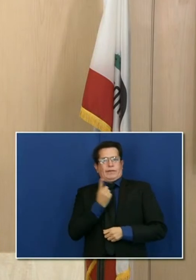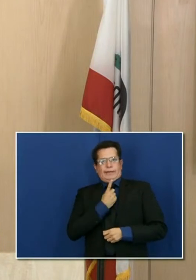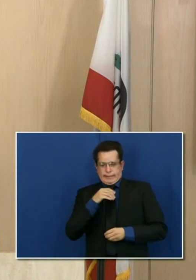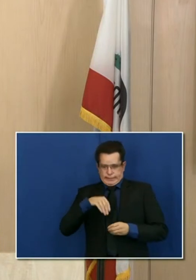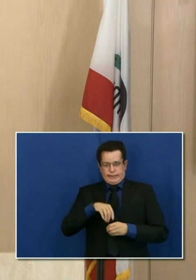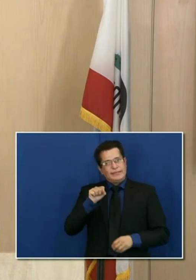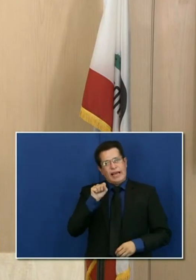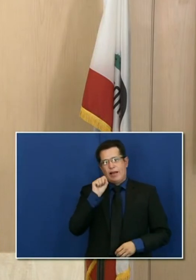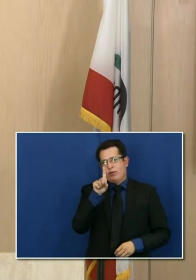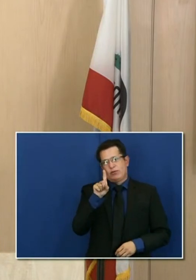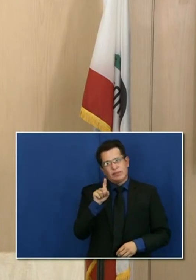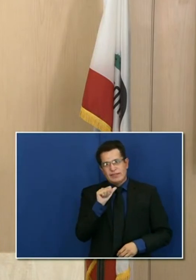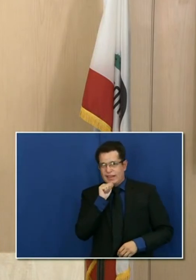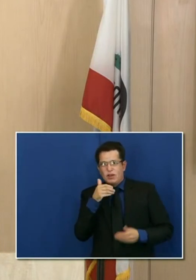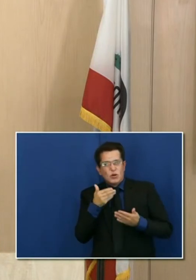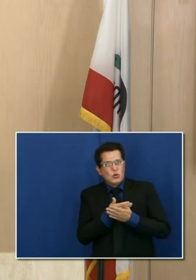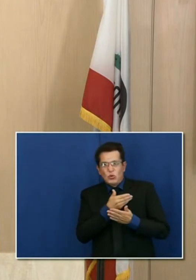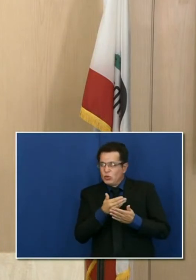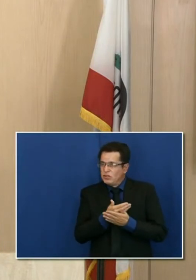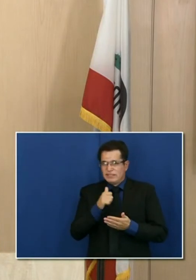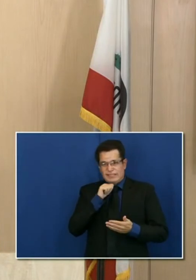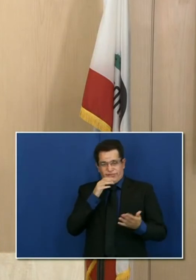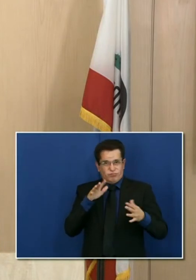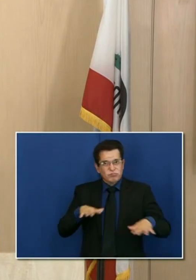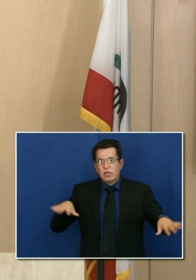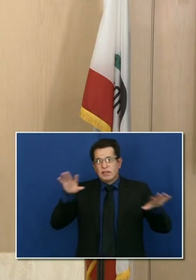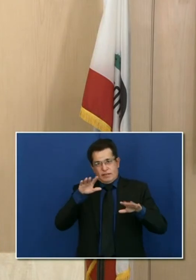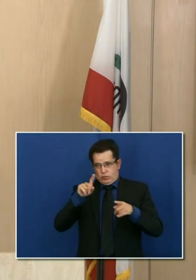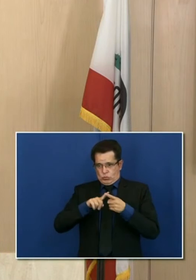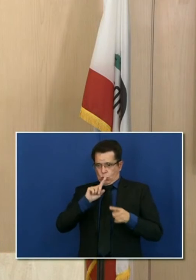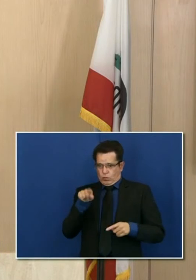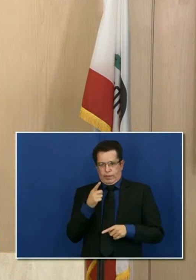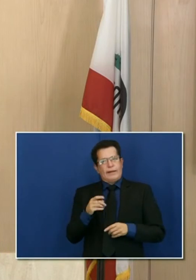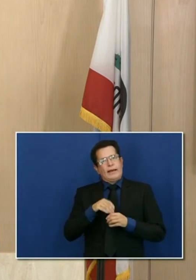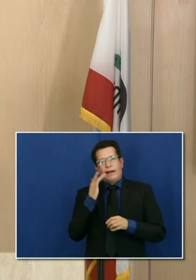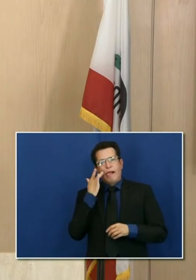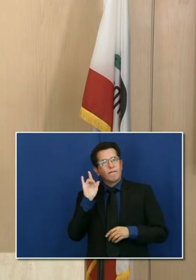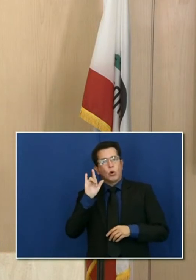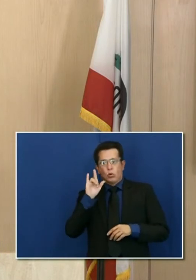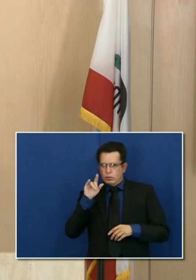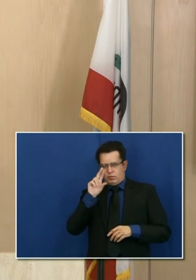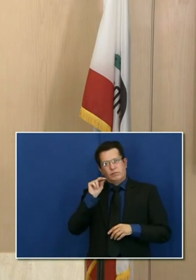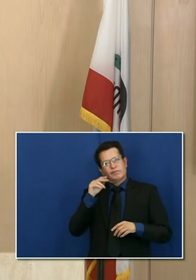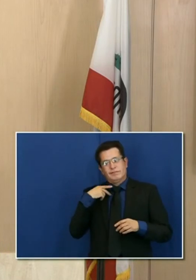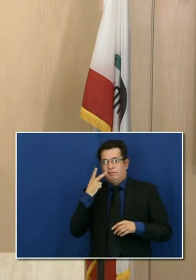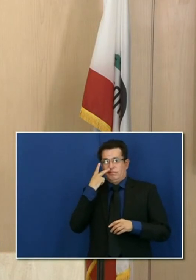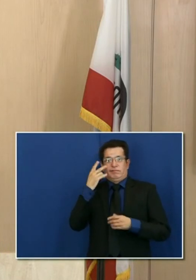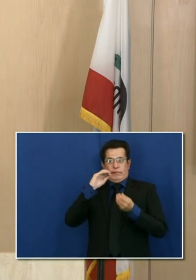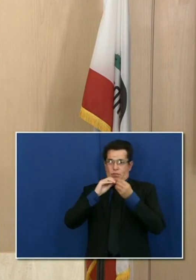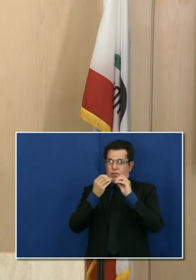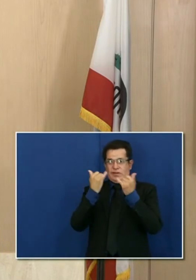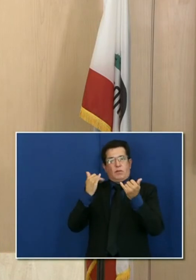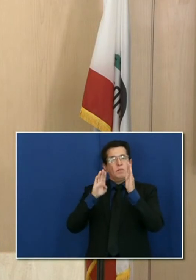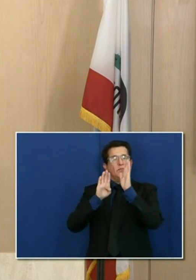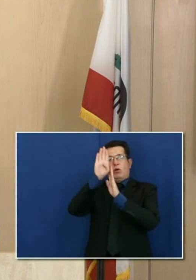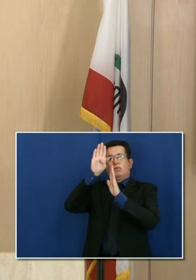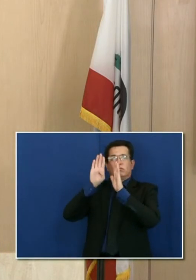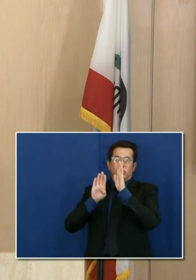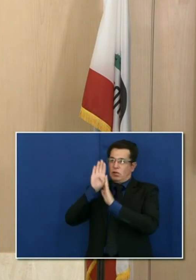not unique to California. They're not even unique to the United States. We are seeing significant case counts, increases